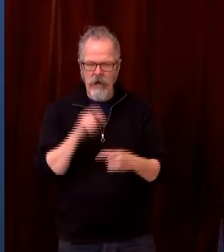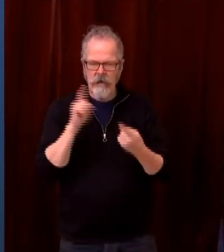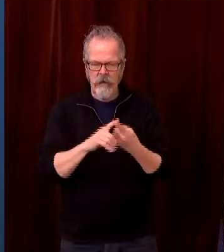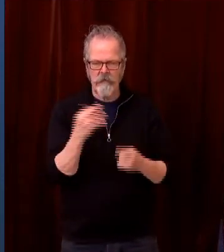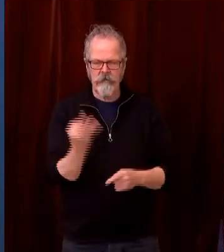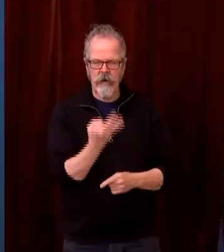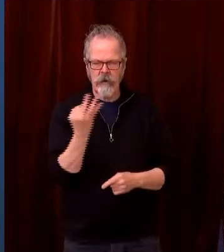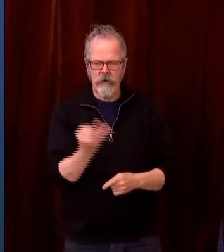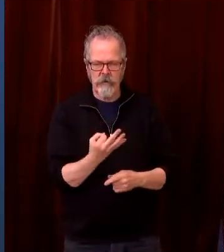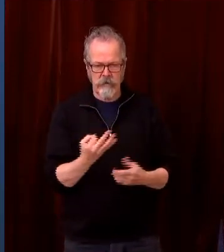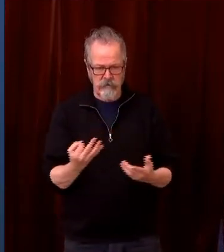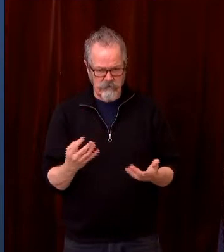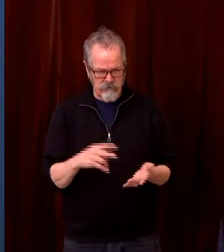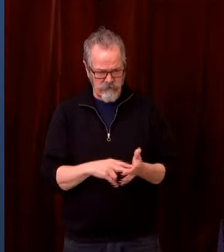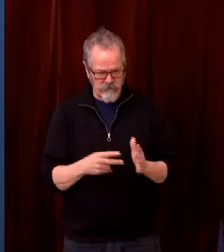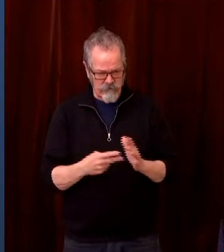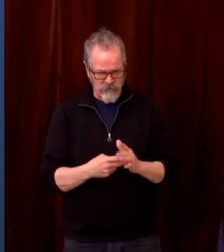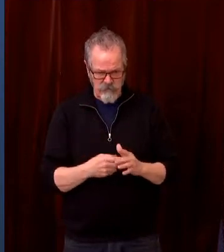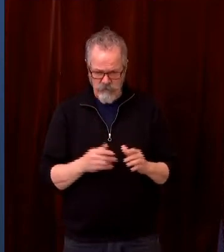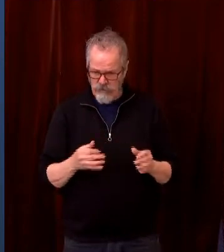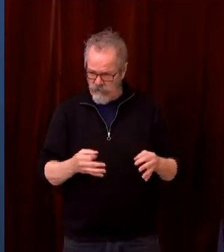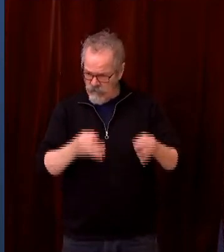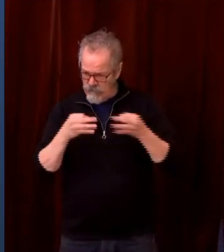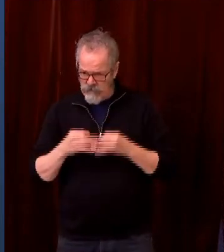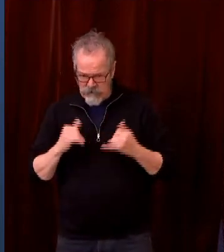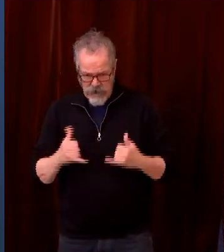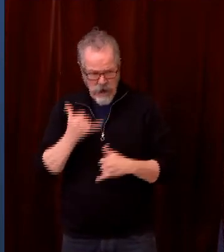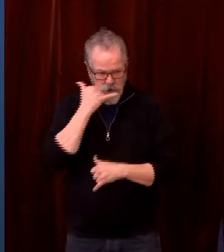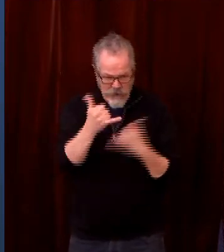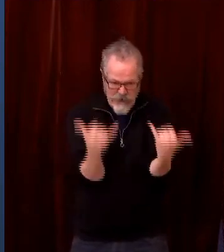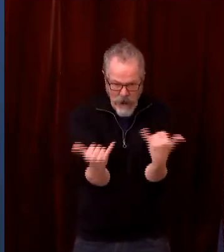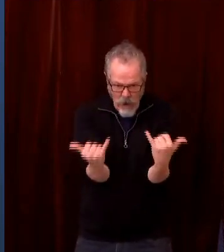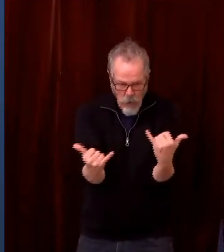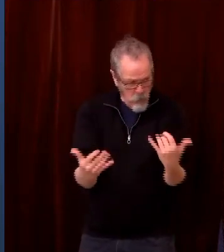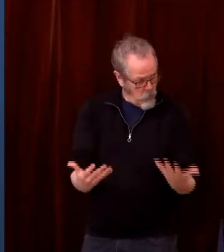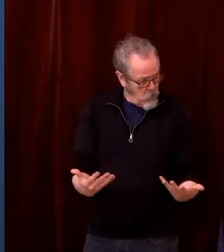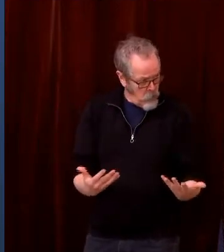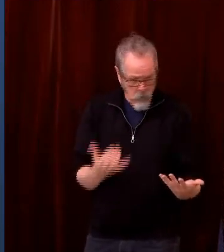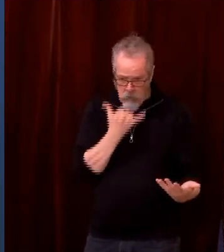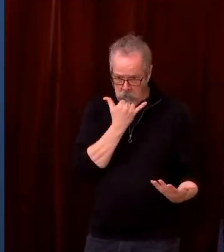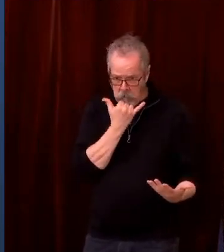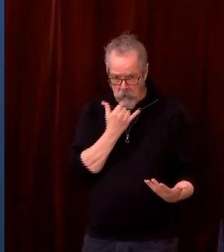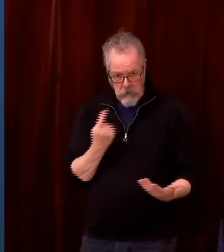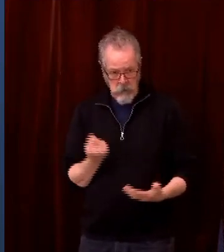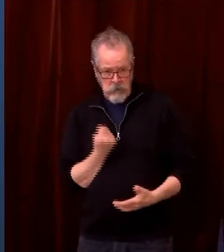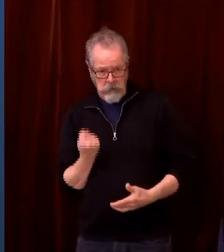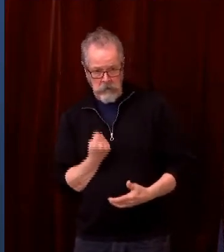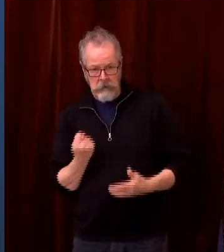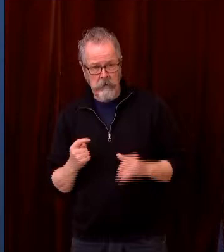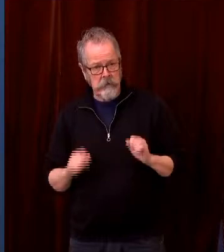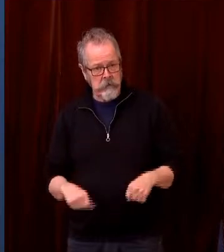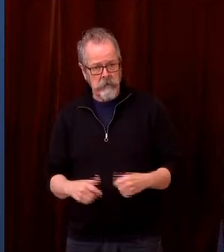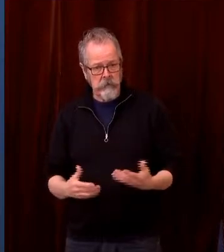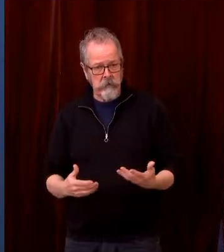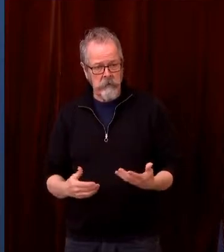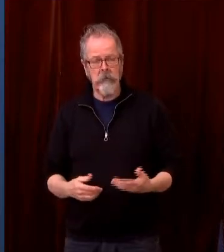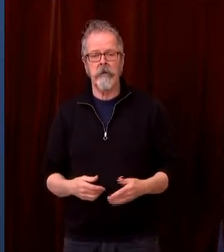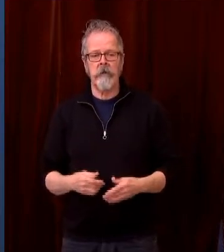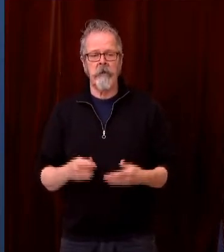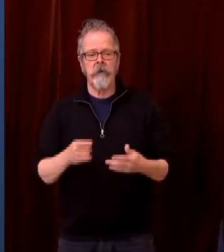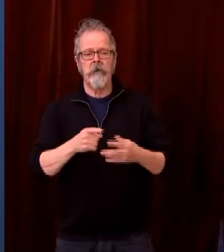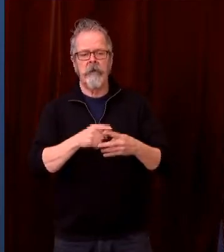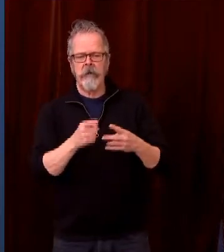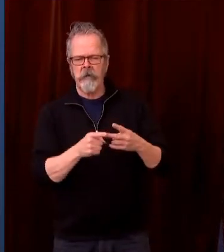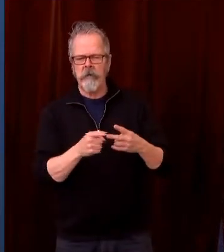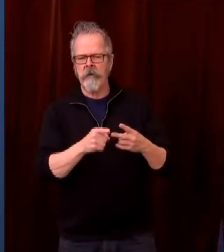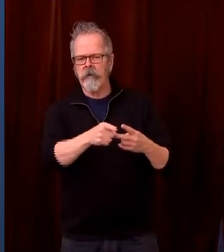to clarify the 500 doses that were administered, is that both first and second doses, or is it really